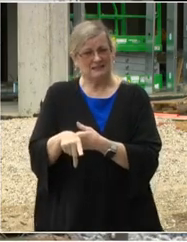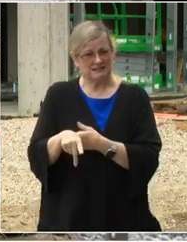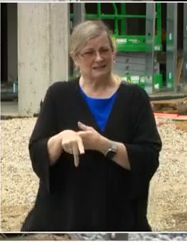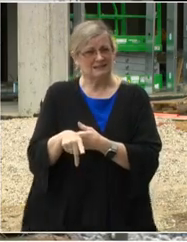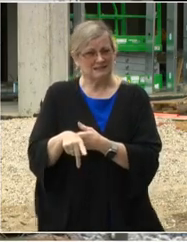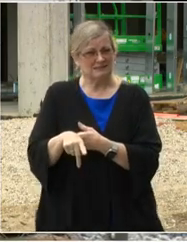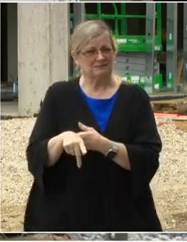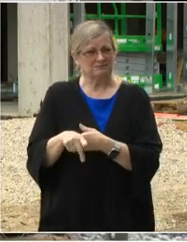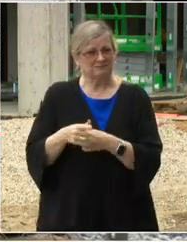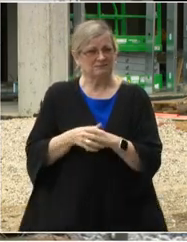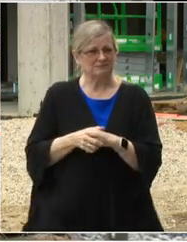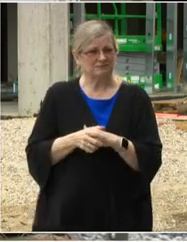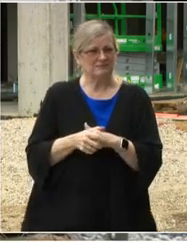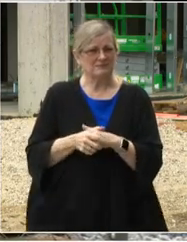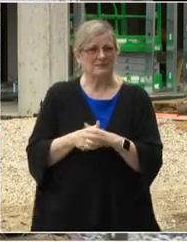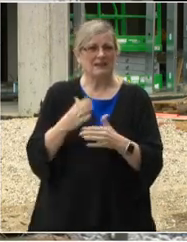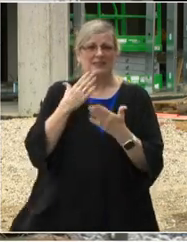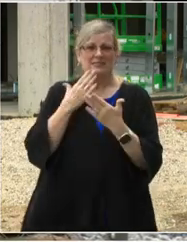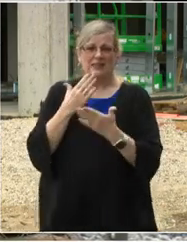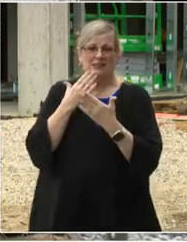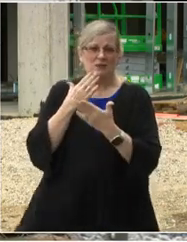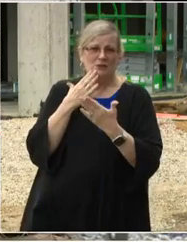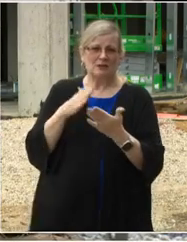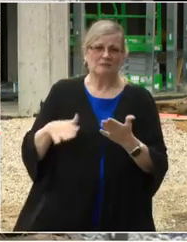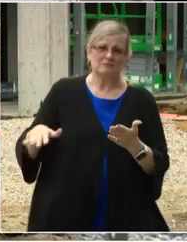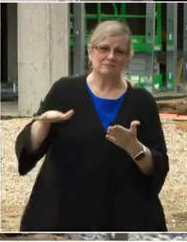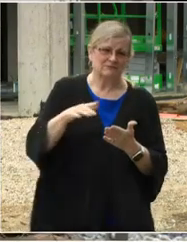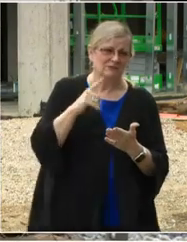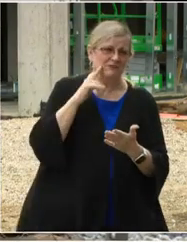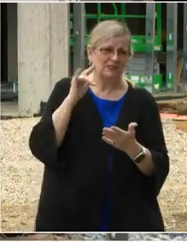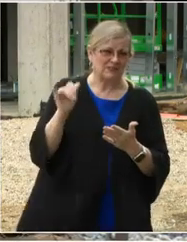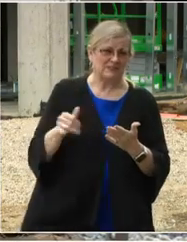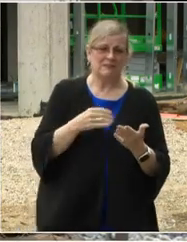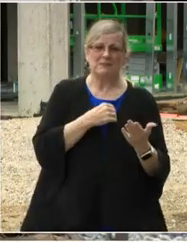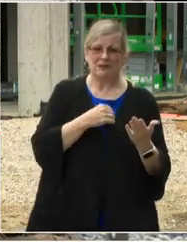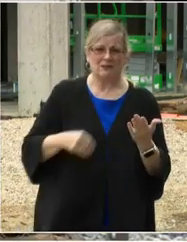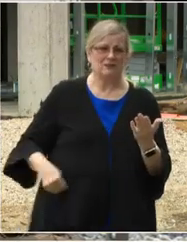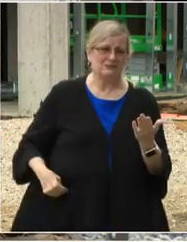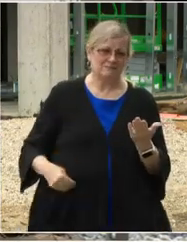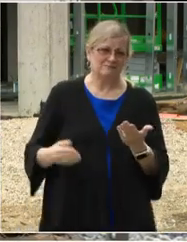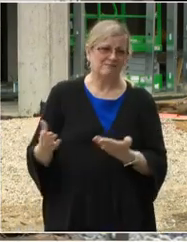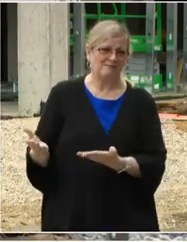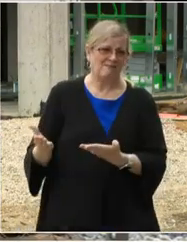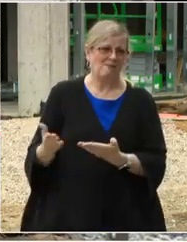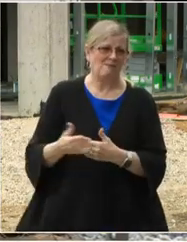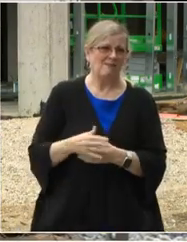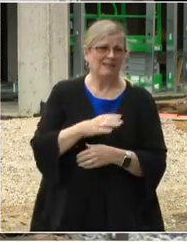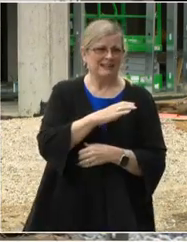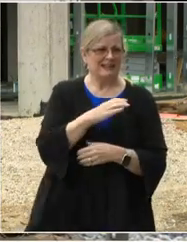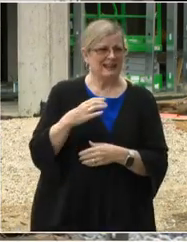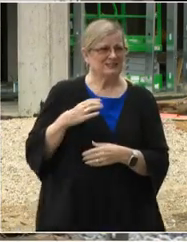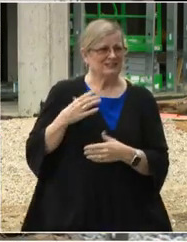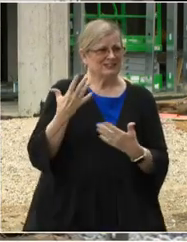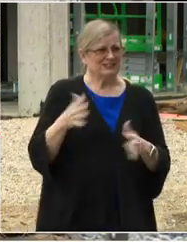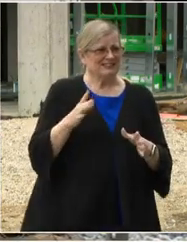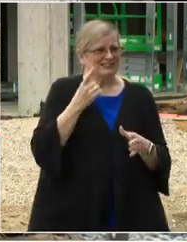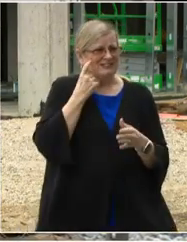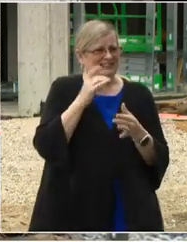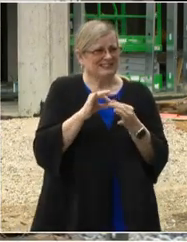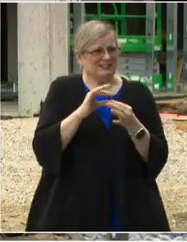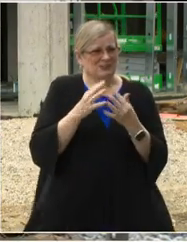So Mayor Bowser, I commend you. Thank you for that. You know, the council just finished our work on the comprehensive